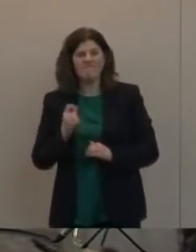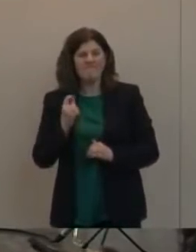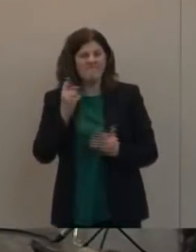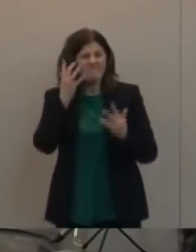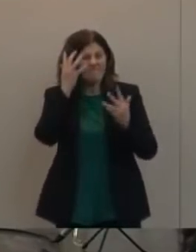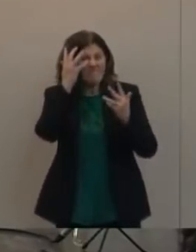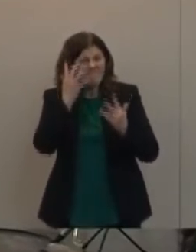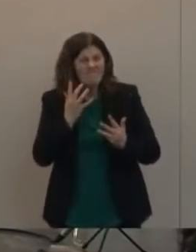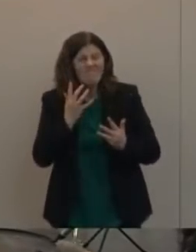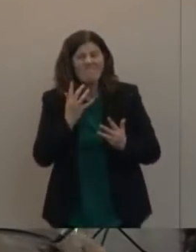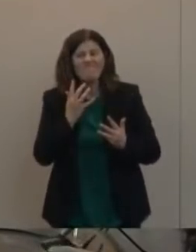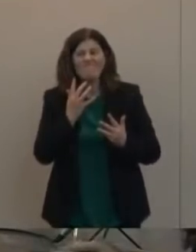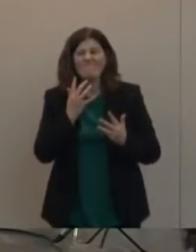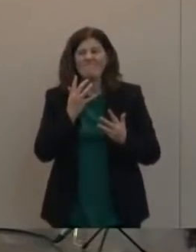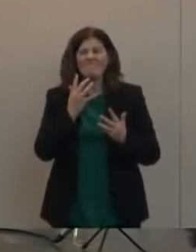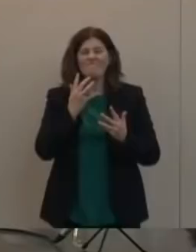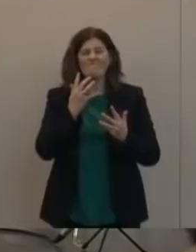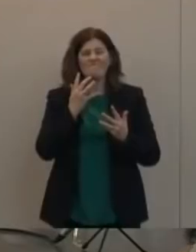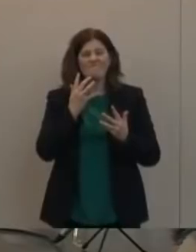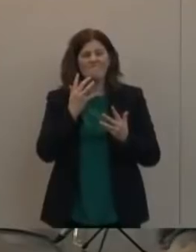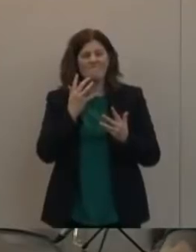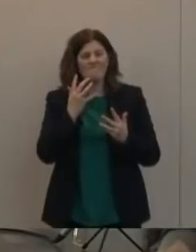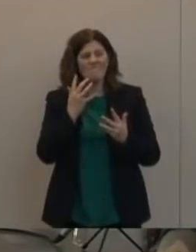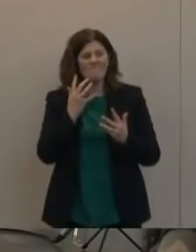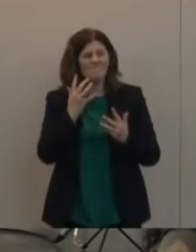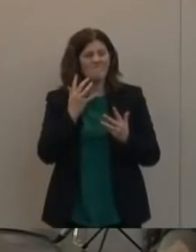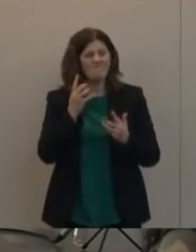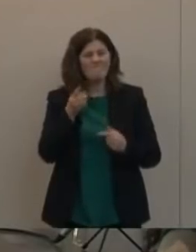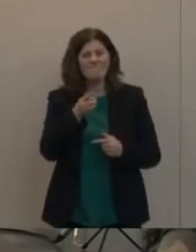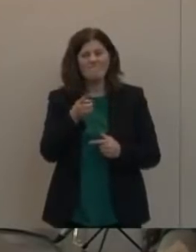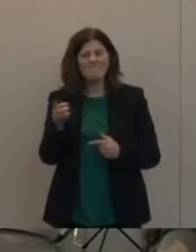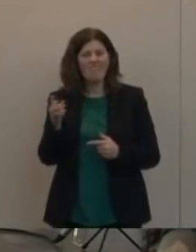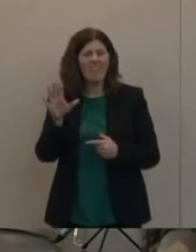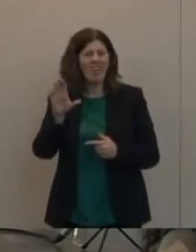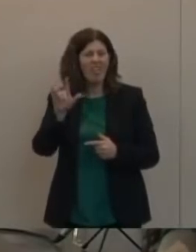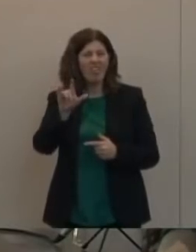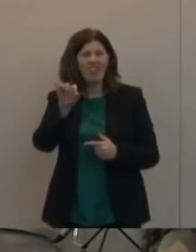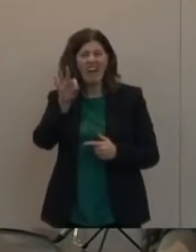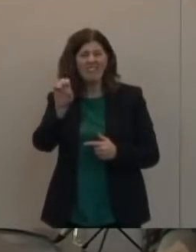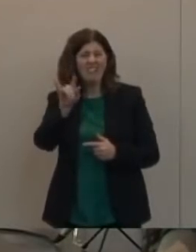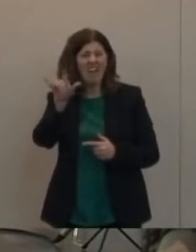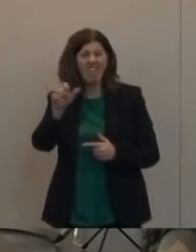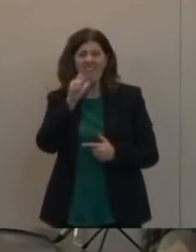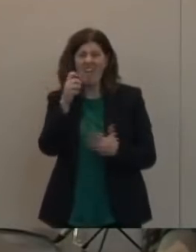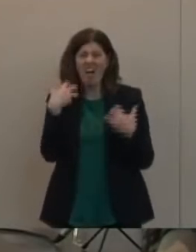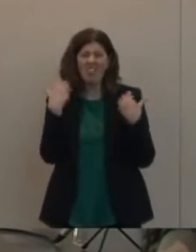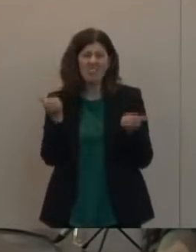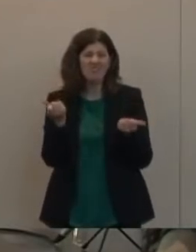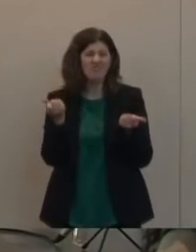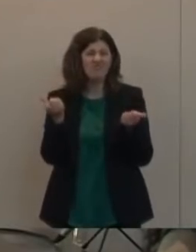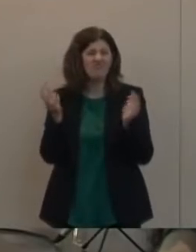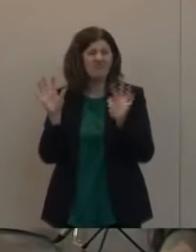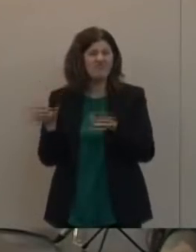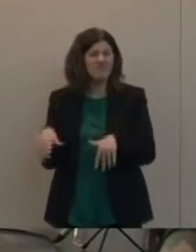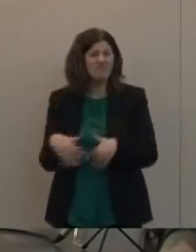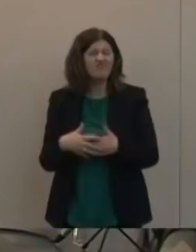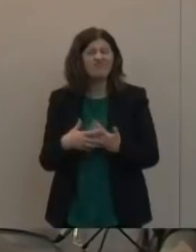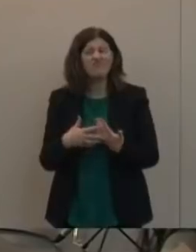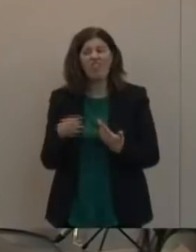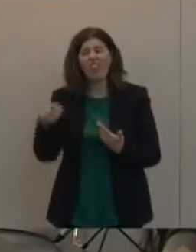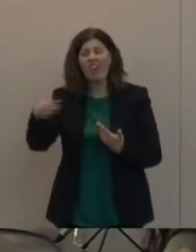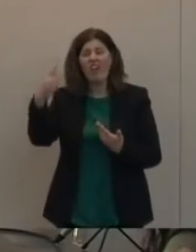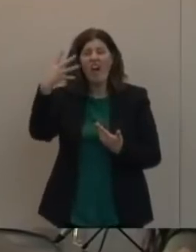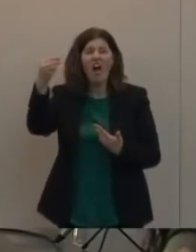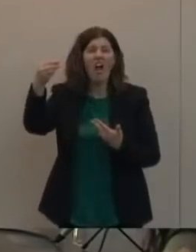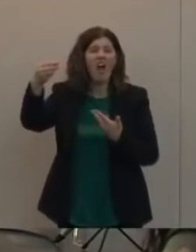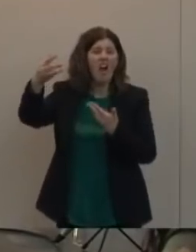unfortunately, live very unhealthy lifestyles. So they are out and